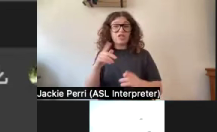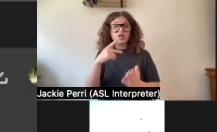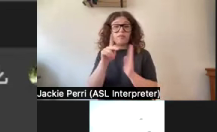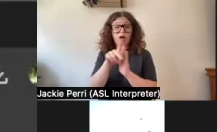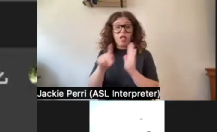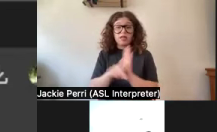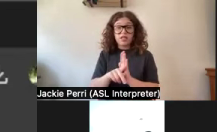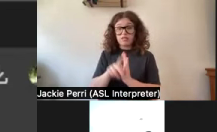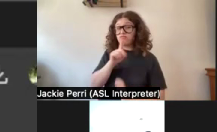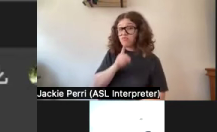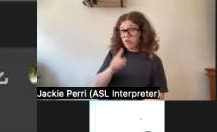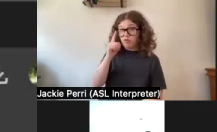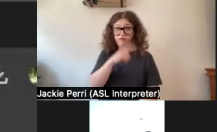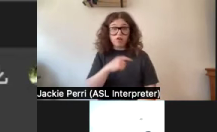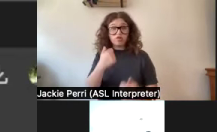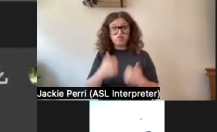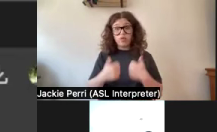false?